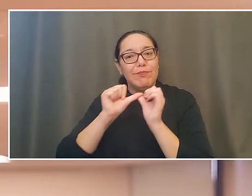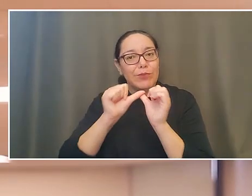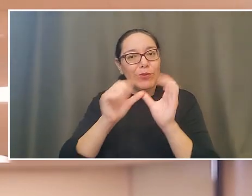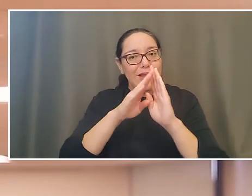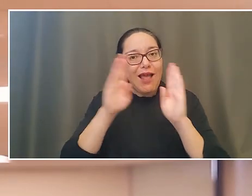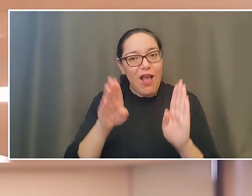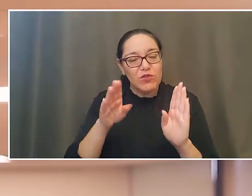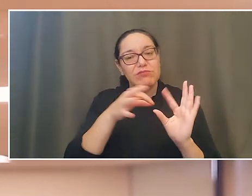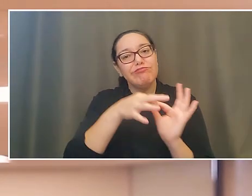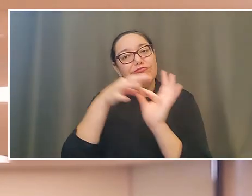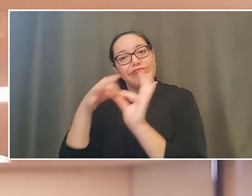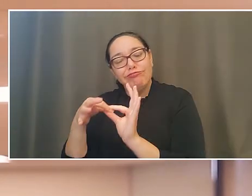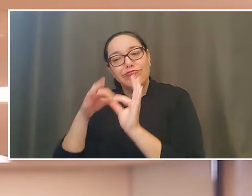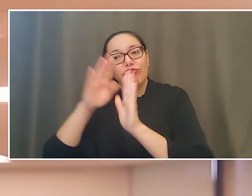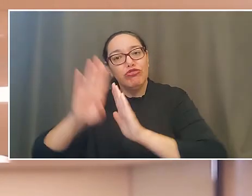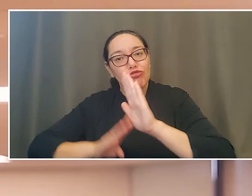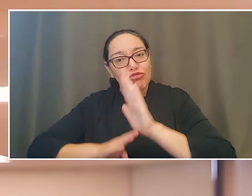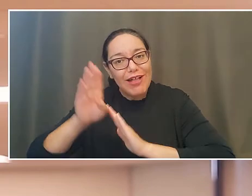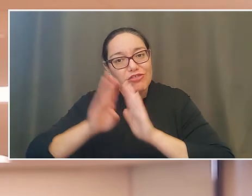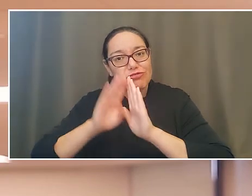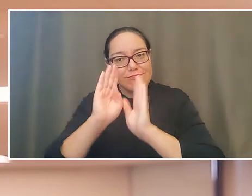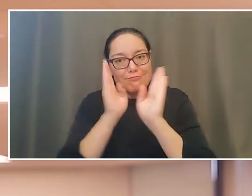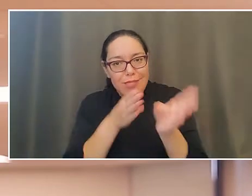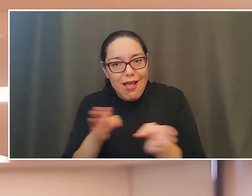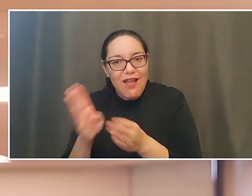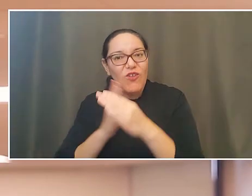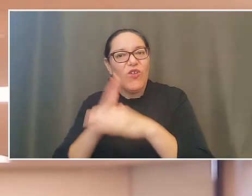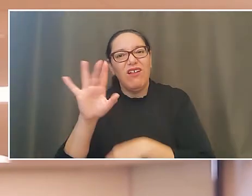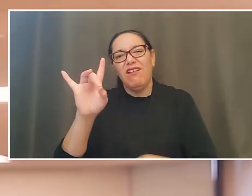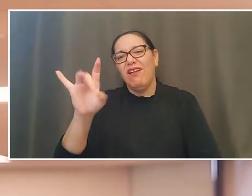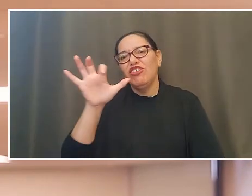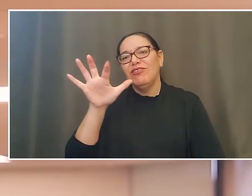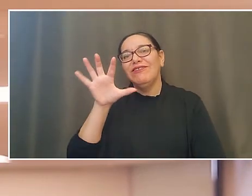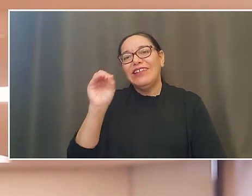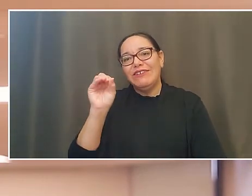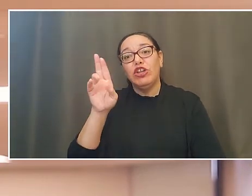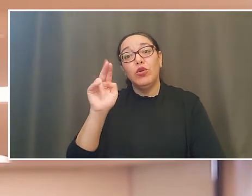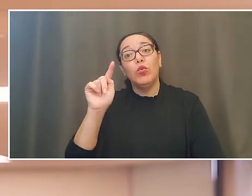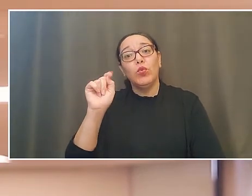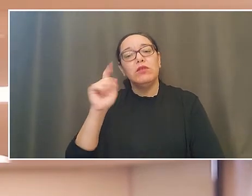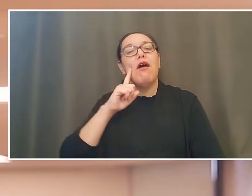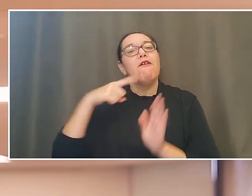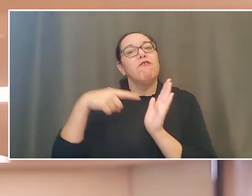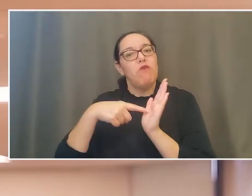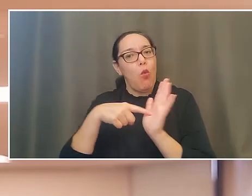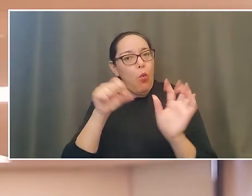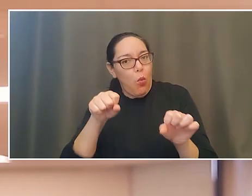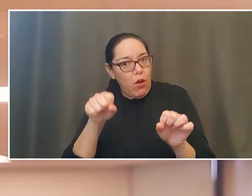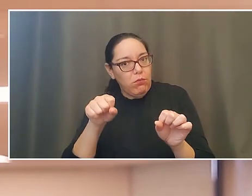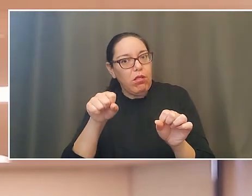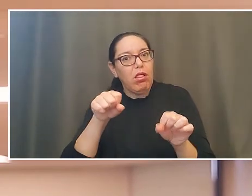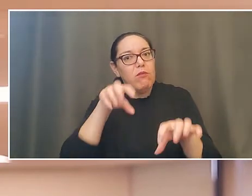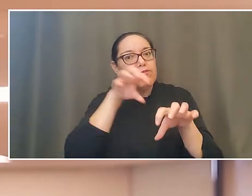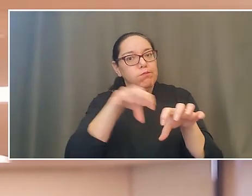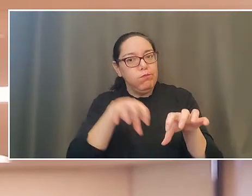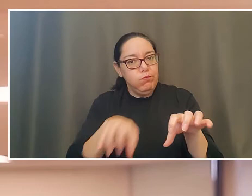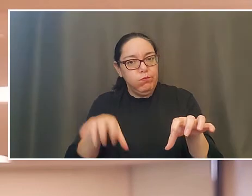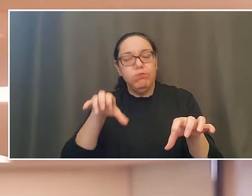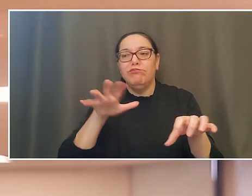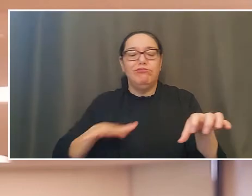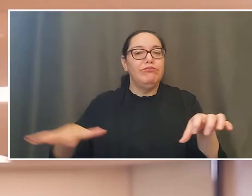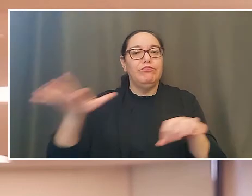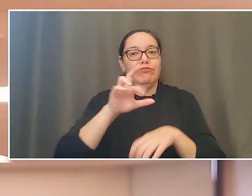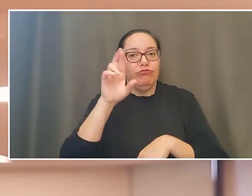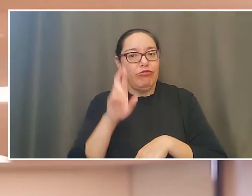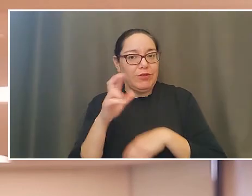with the creation and planning of more than 850 units of affordable housing throughout Riverside County. The